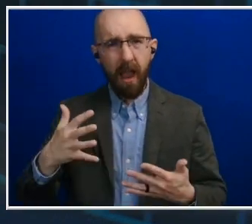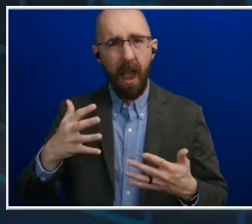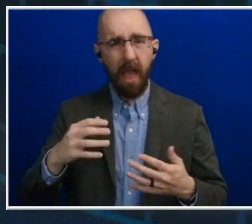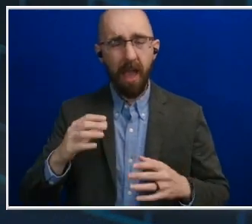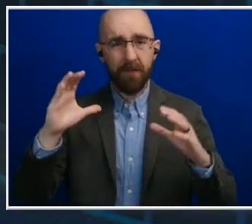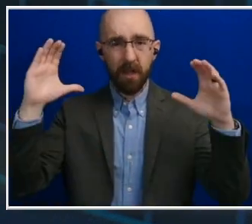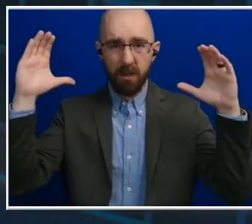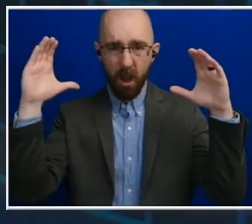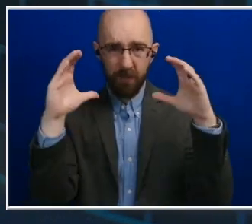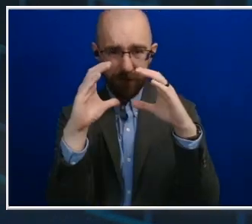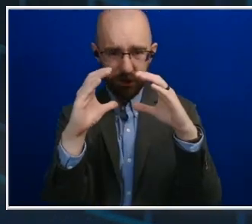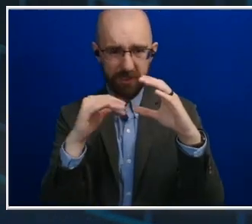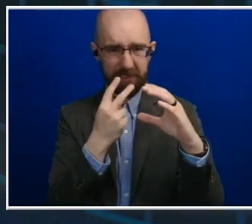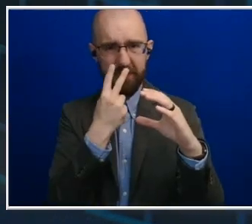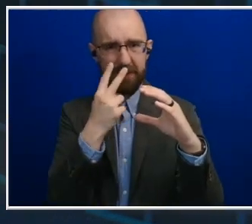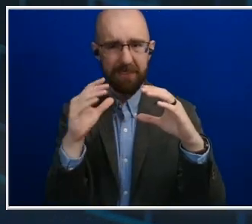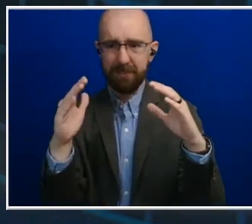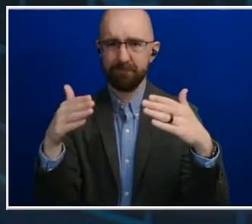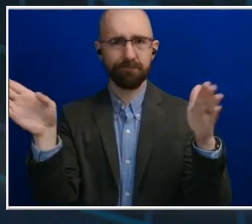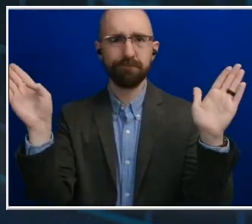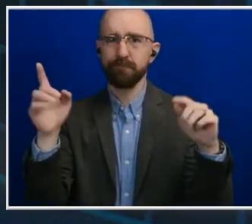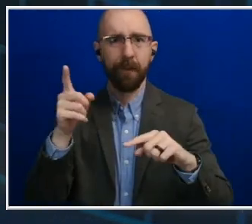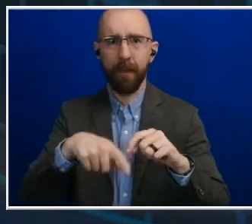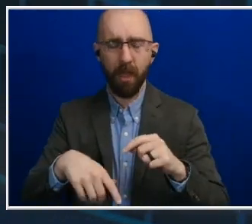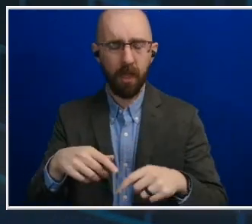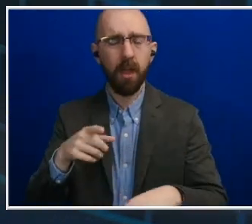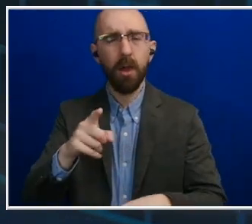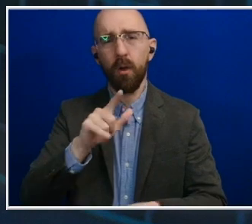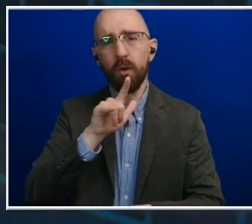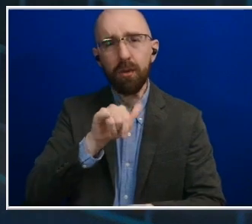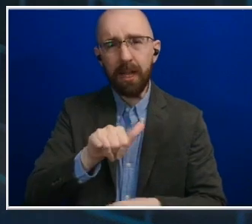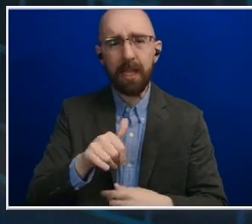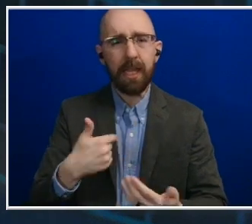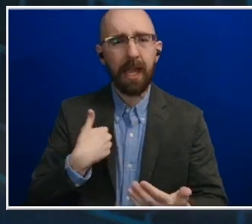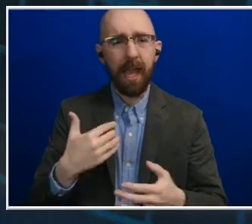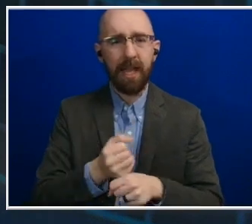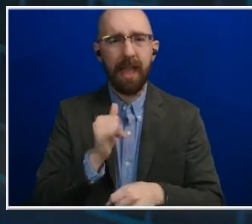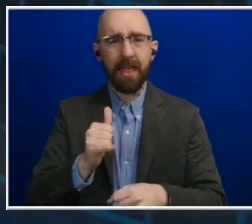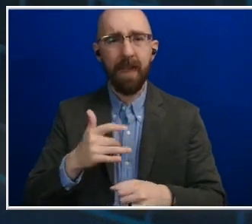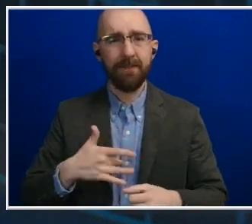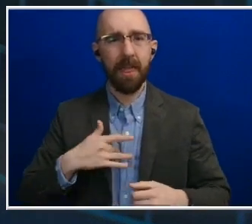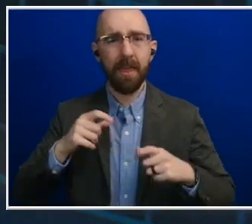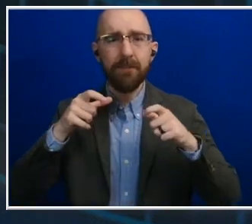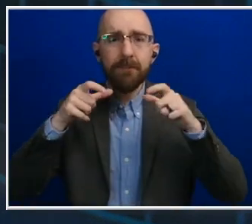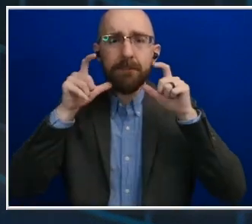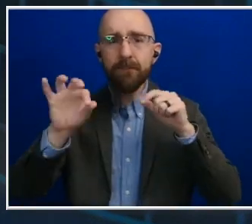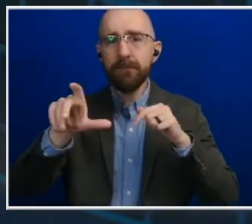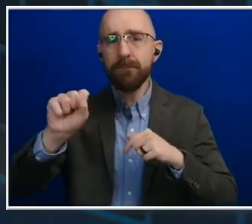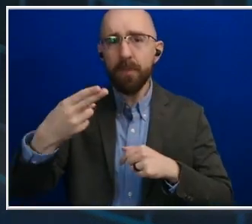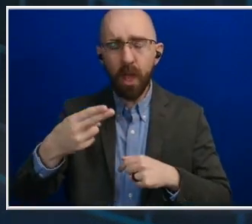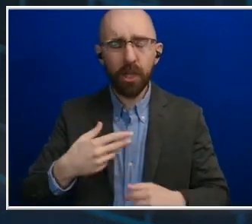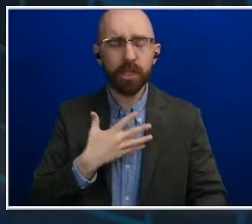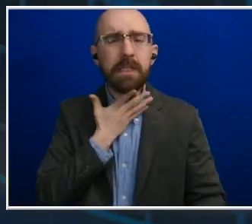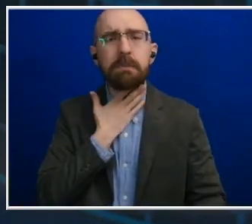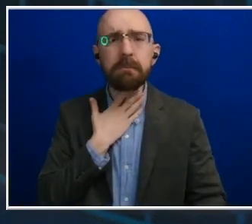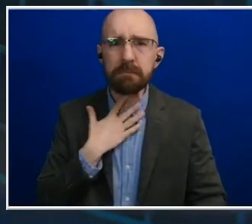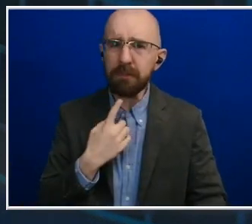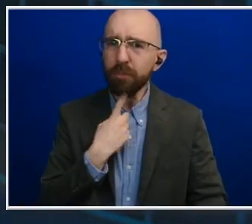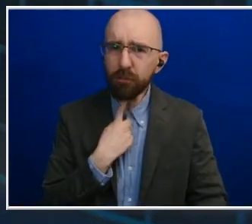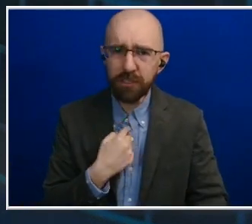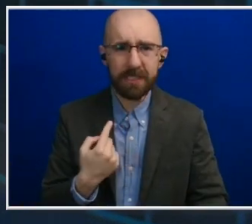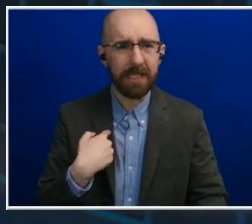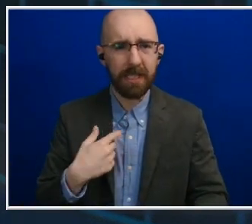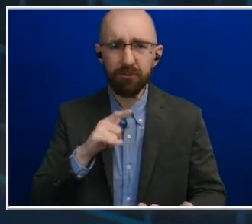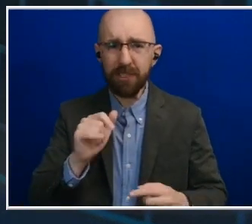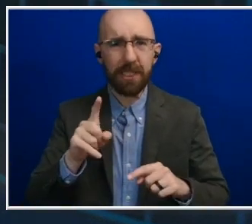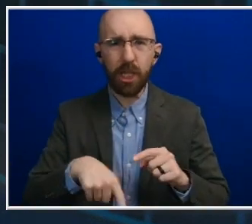then really, I would get this flushed feeling. I would get really thirsty, and a lot of times I couldn't verbalize it always,